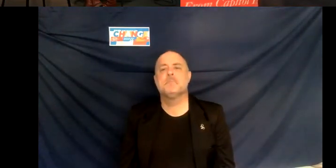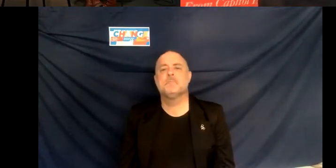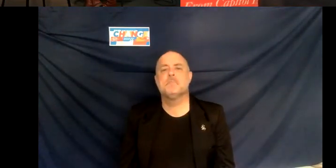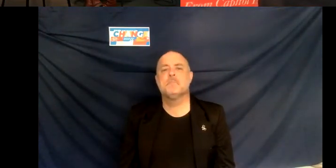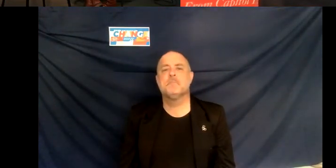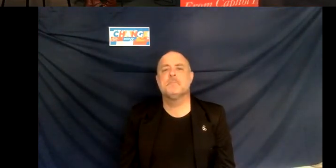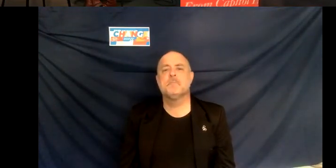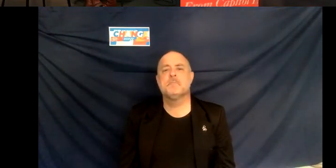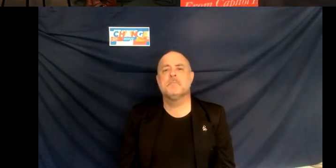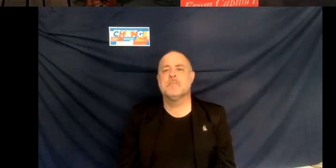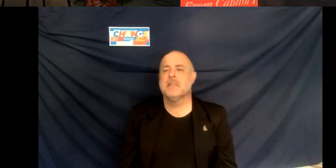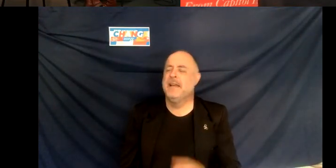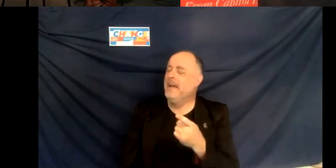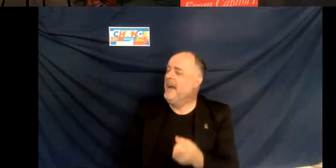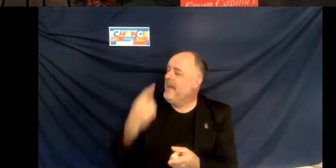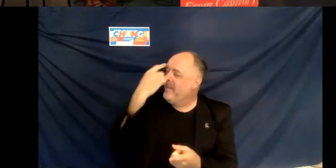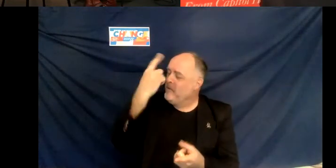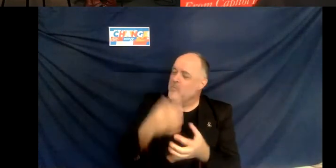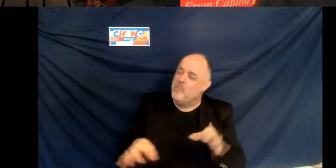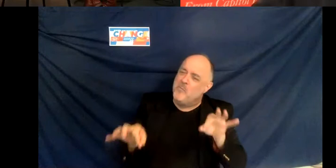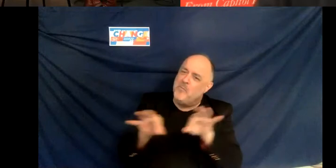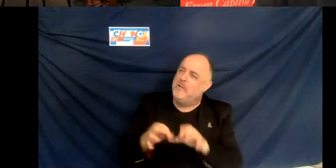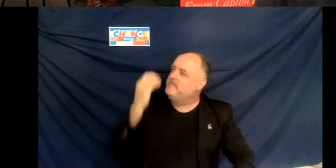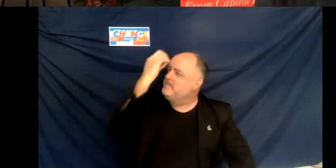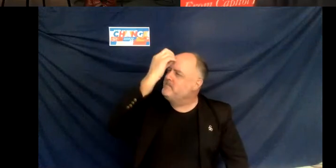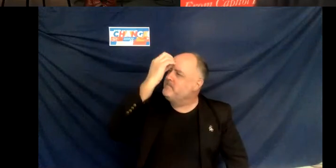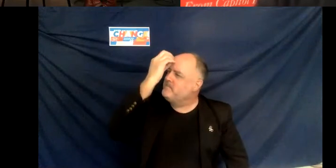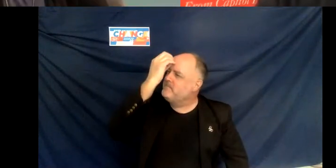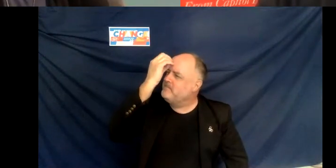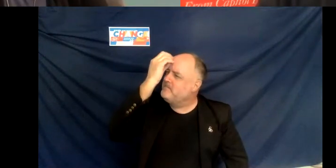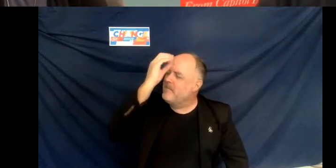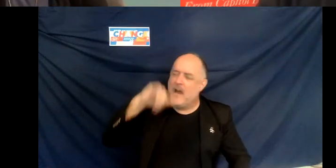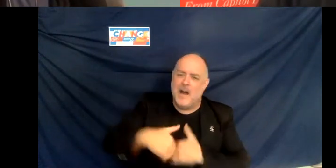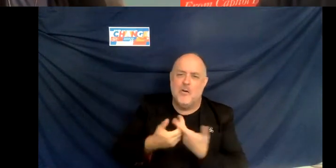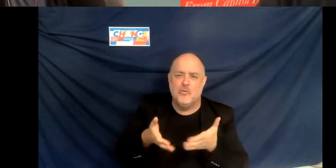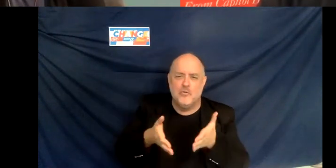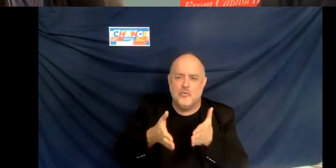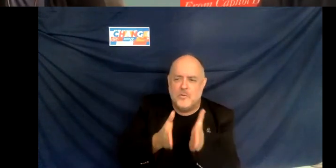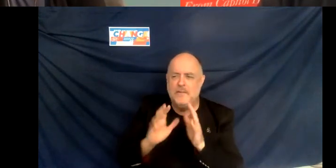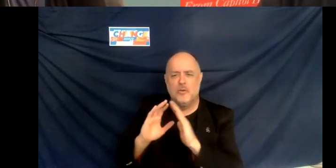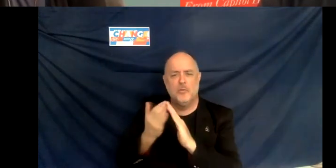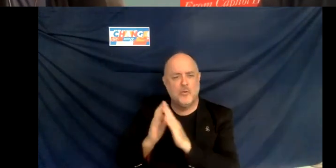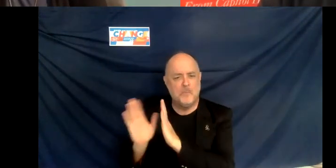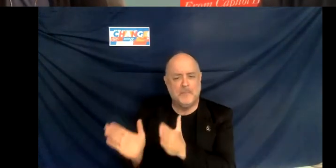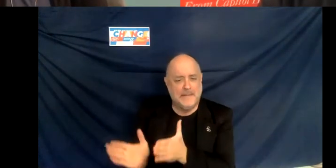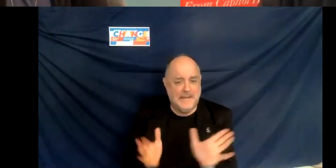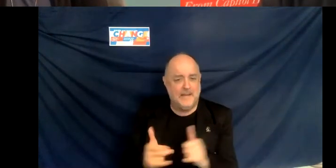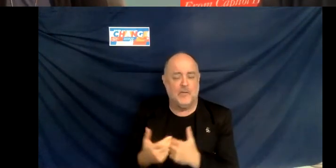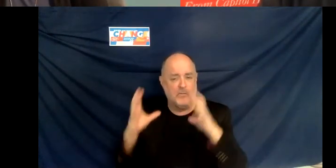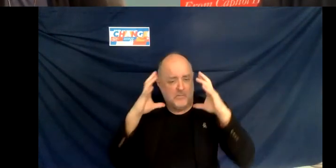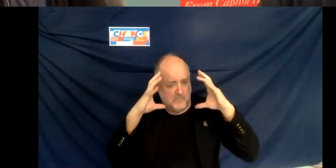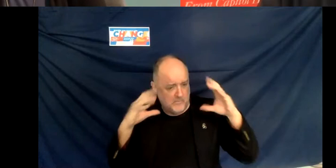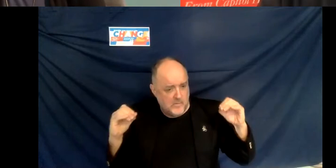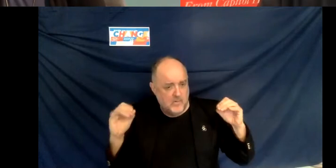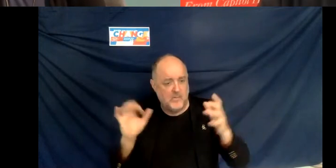What's important to keep in mind from our experience of understanding how streets and communities are planned here is it is very much planned not